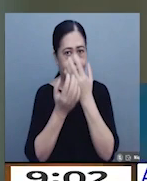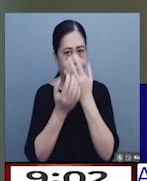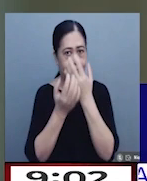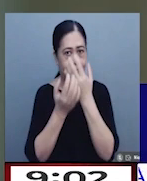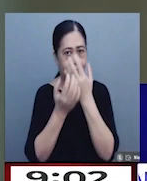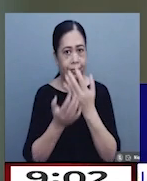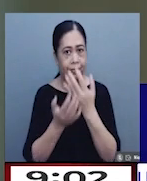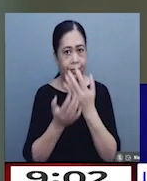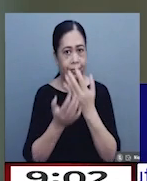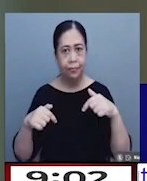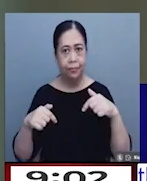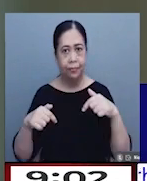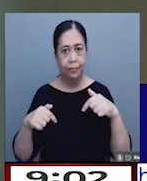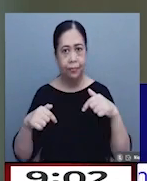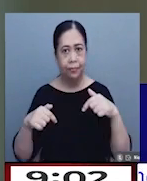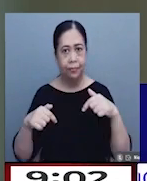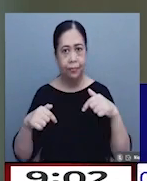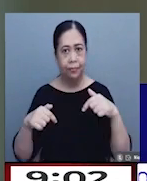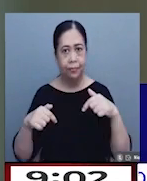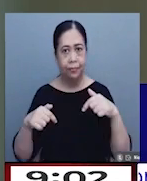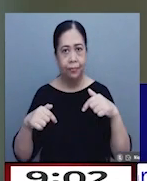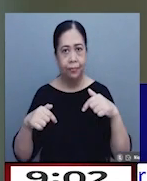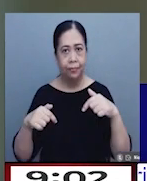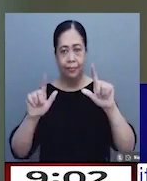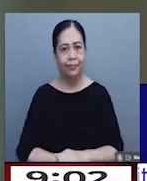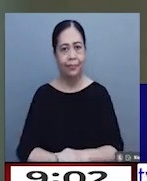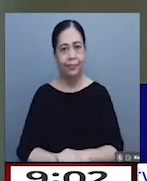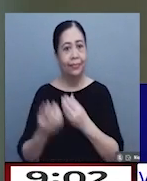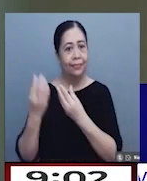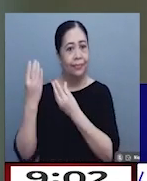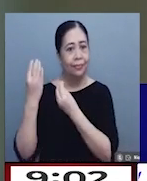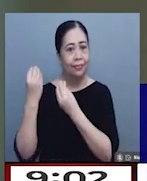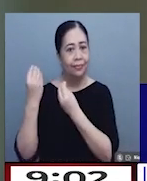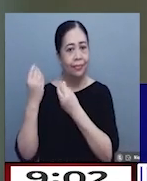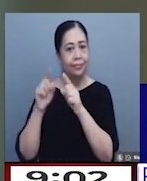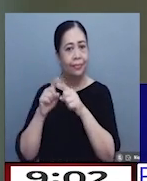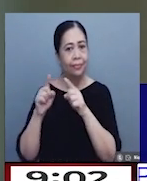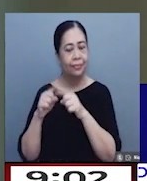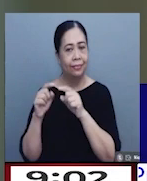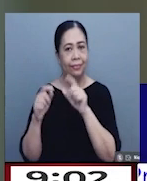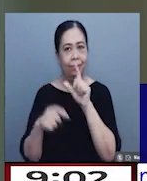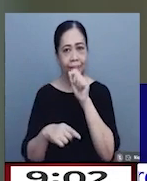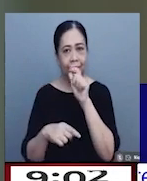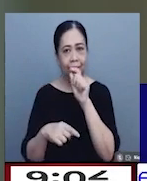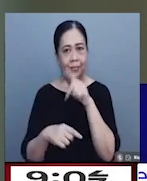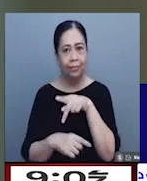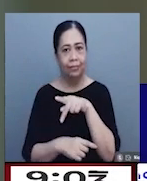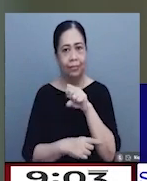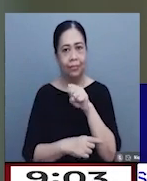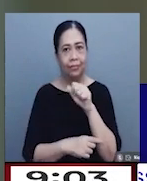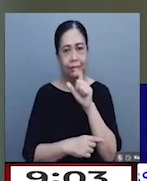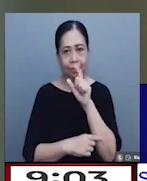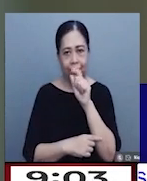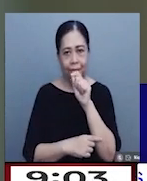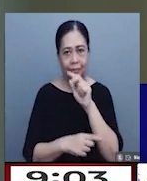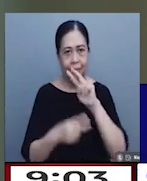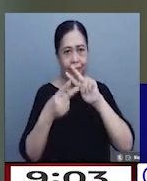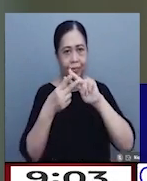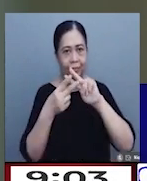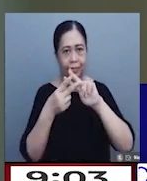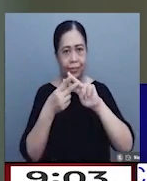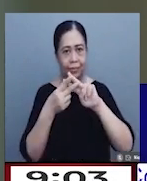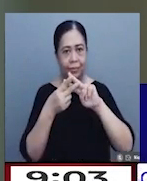ating PSA Facebook page. Updates are also tweeted on the PSA Twitter with the hashtag